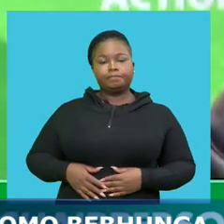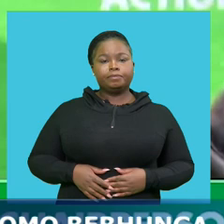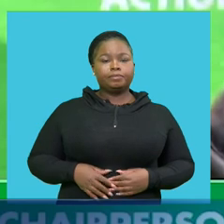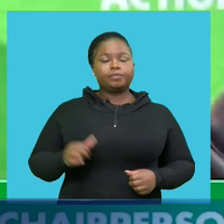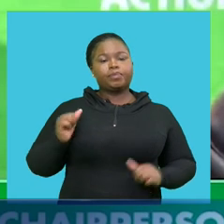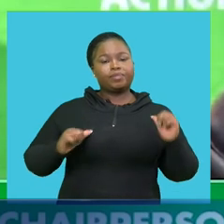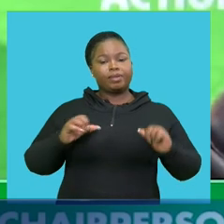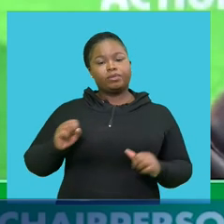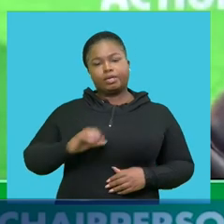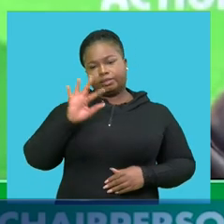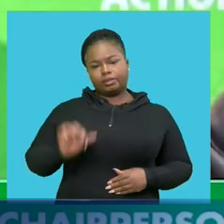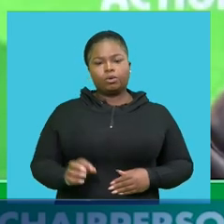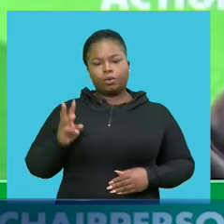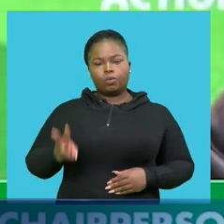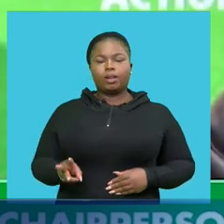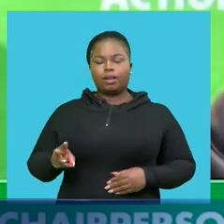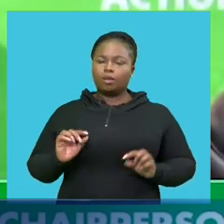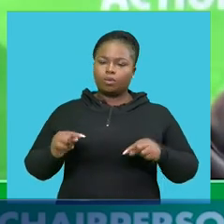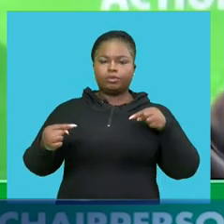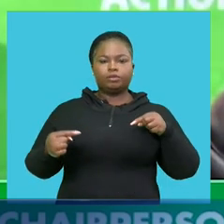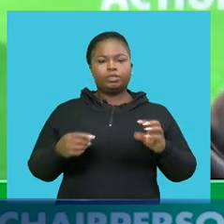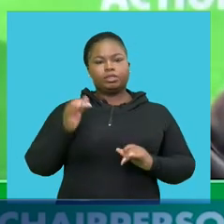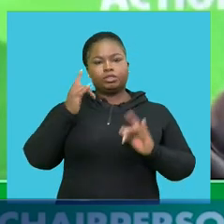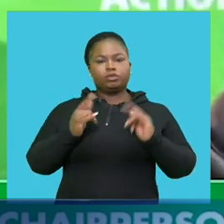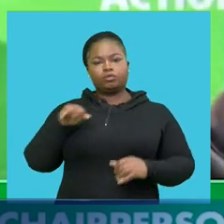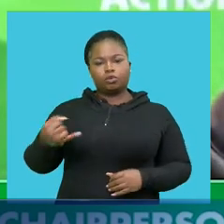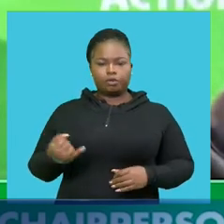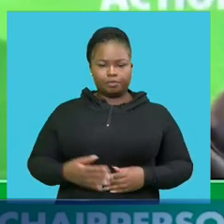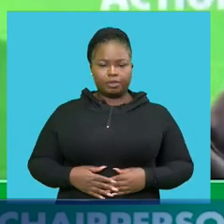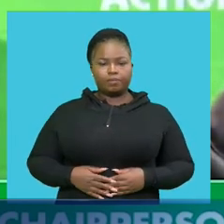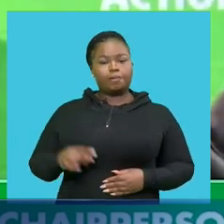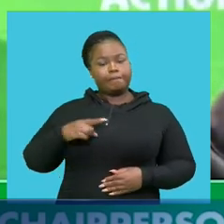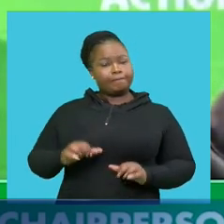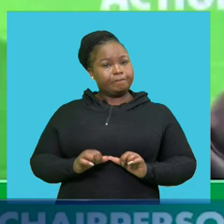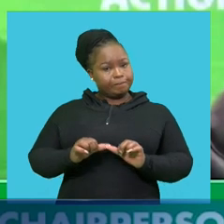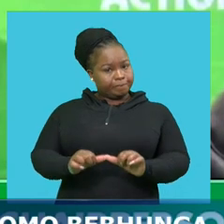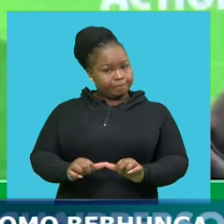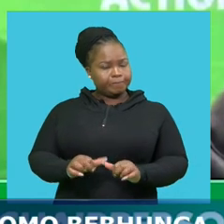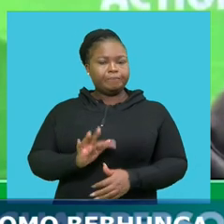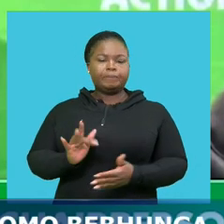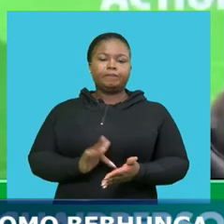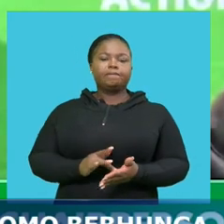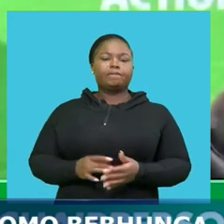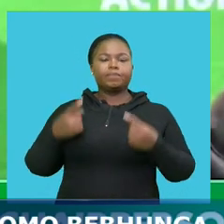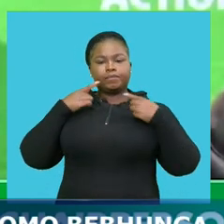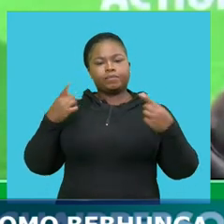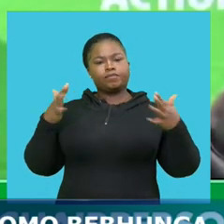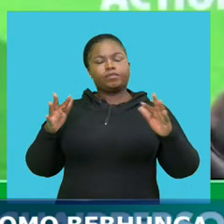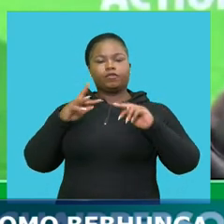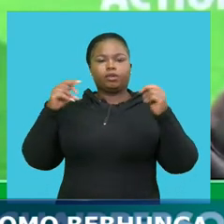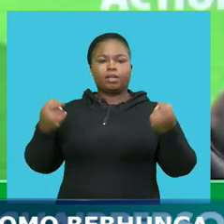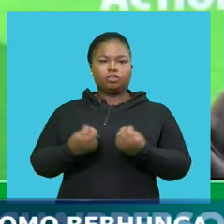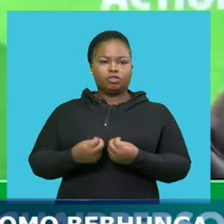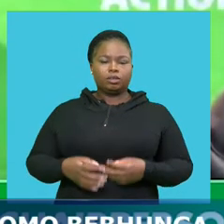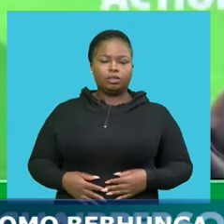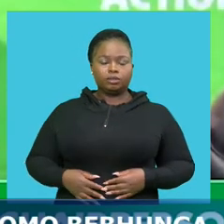will become a constructive opposition in the city of Johannesburg as a continuation of the position we have announced nationally